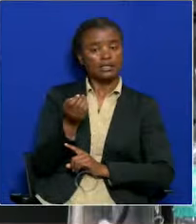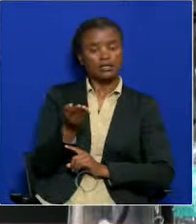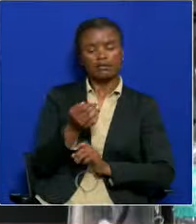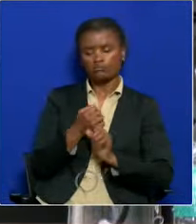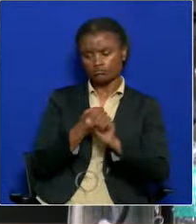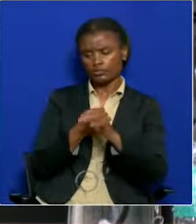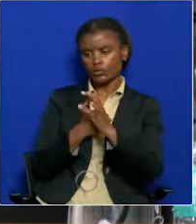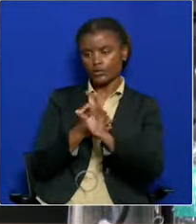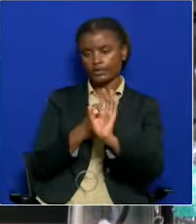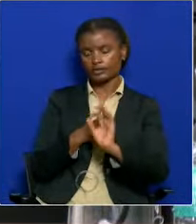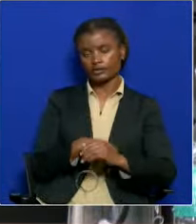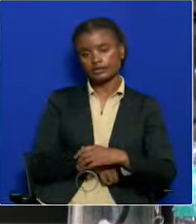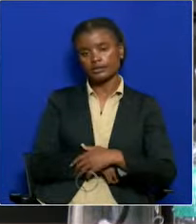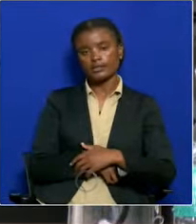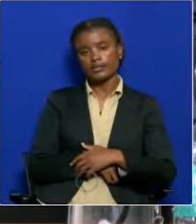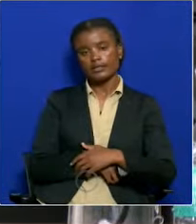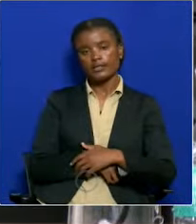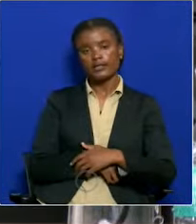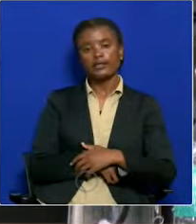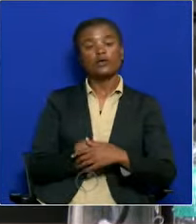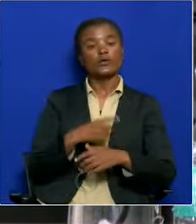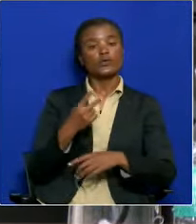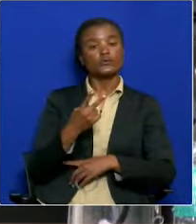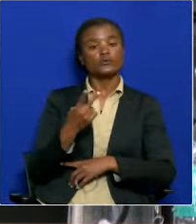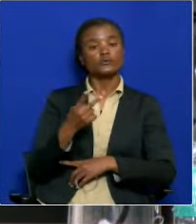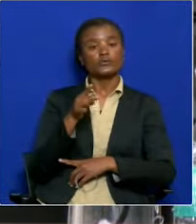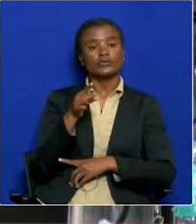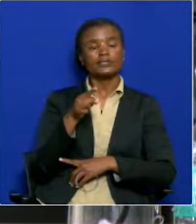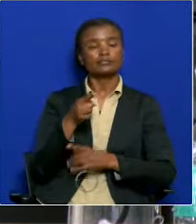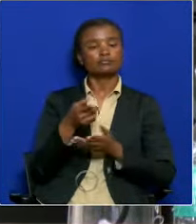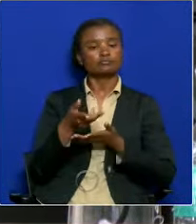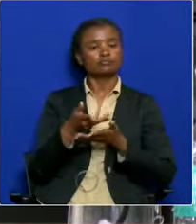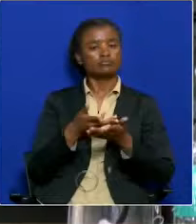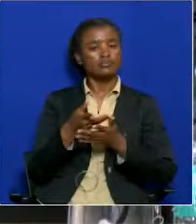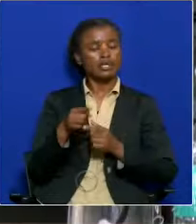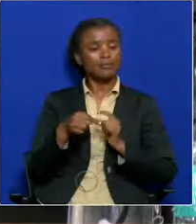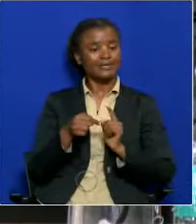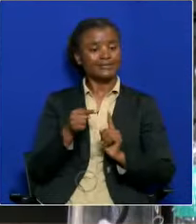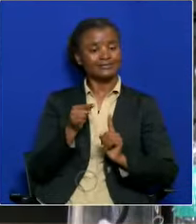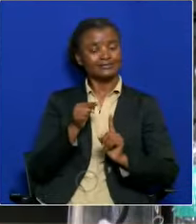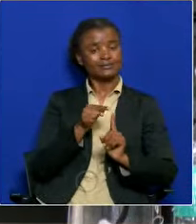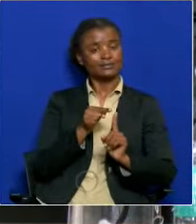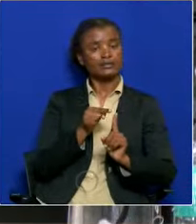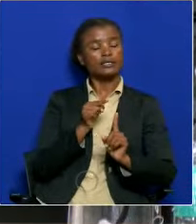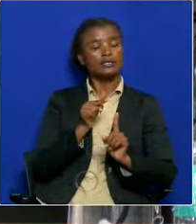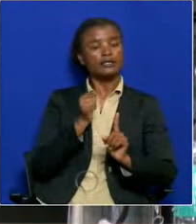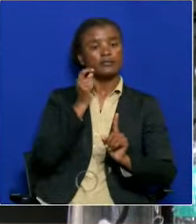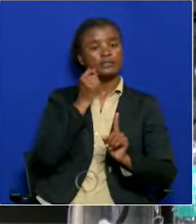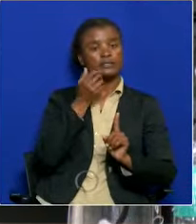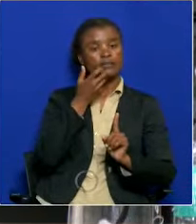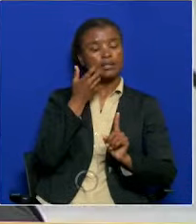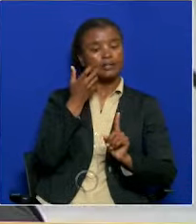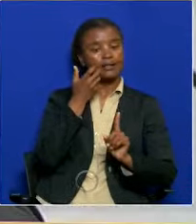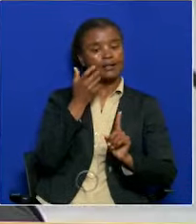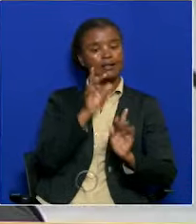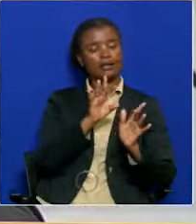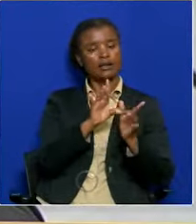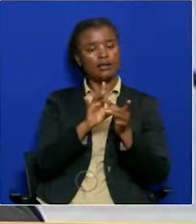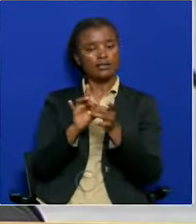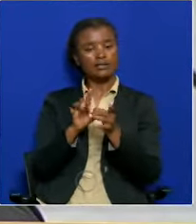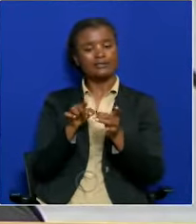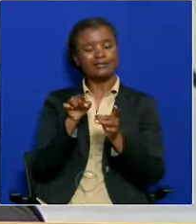And there they also talk about him being linked to the Tembisa hospitals